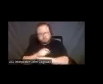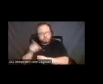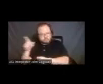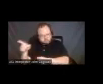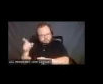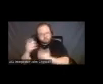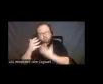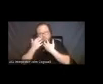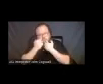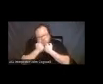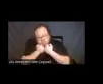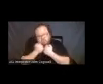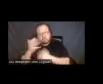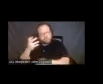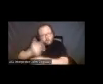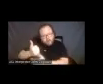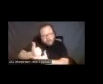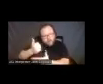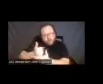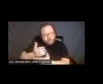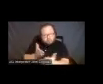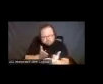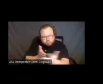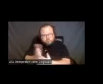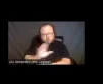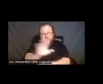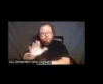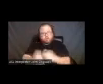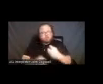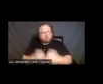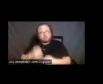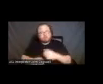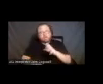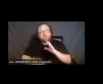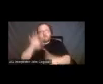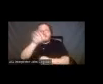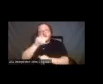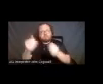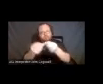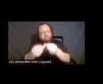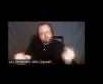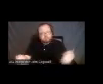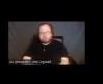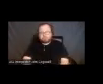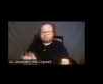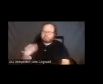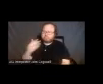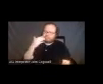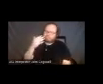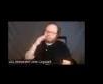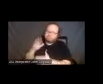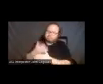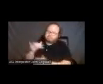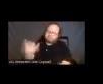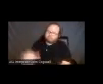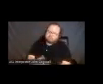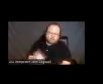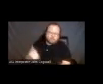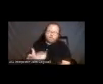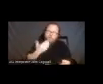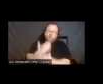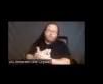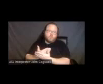they want to help you get through your problem and help you find a solution. Oh, thank you for sharing that. It's always good